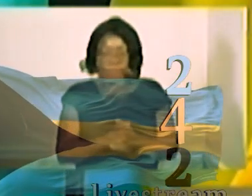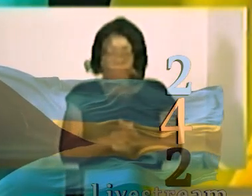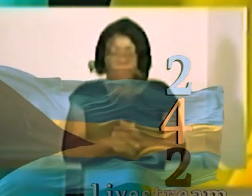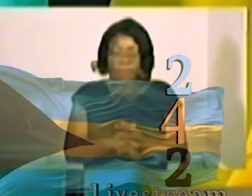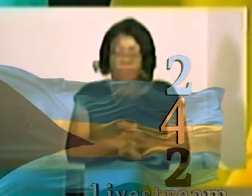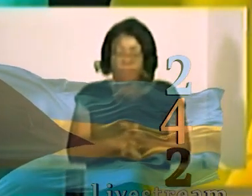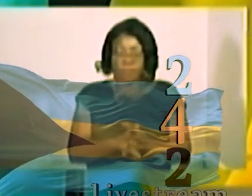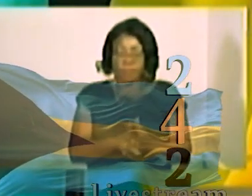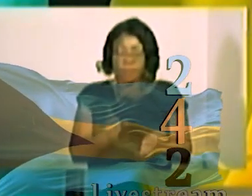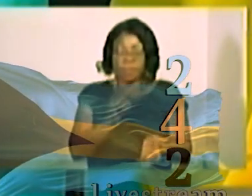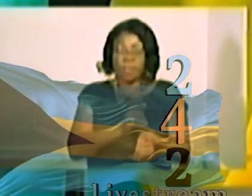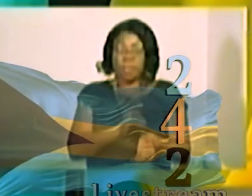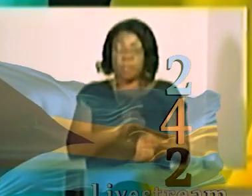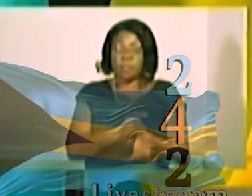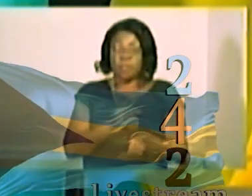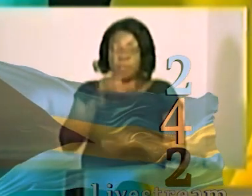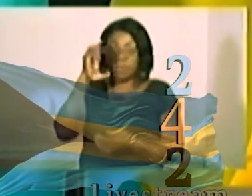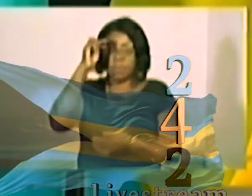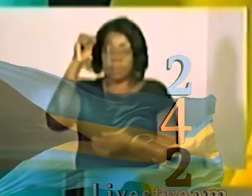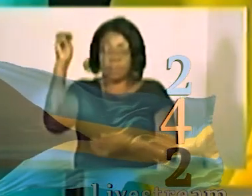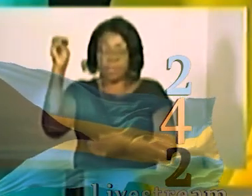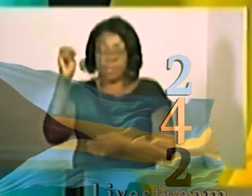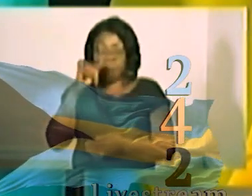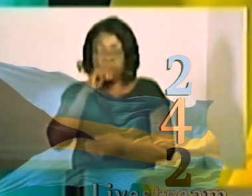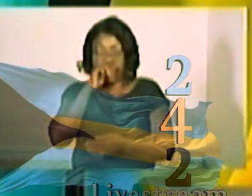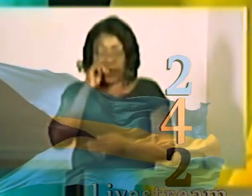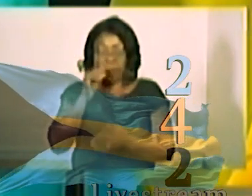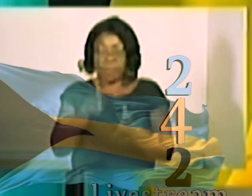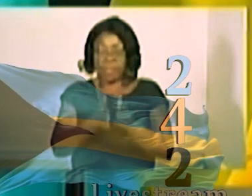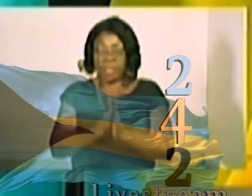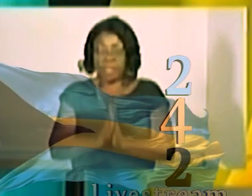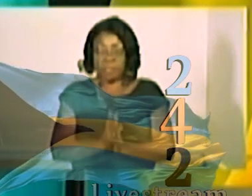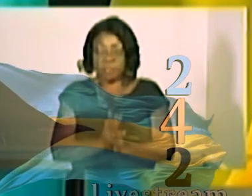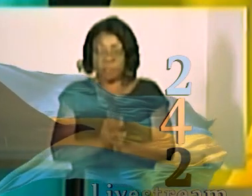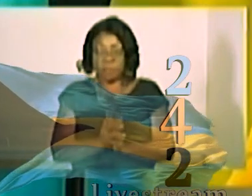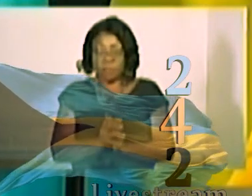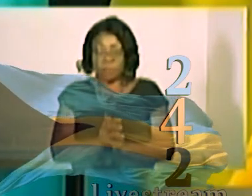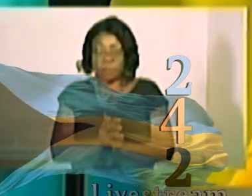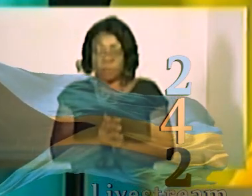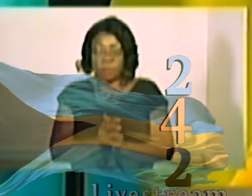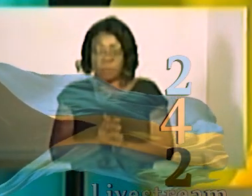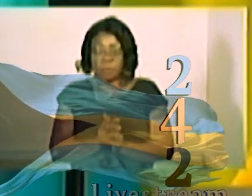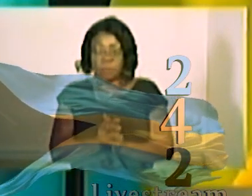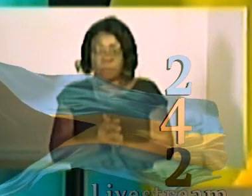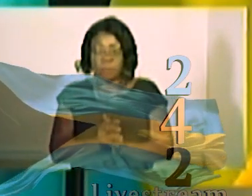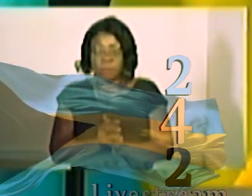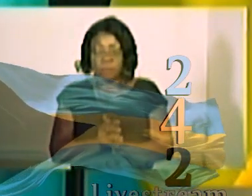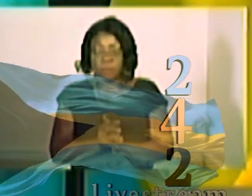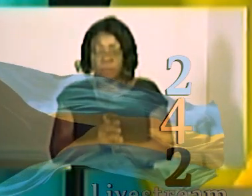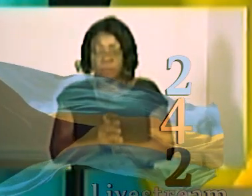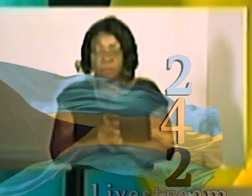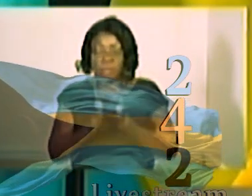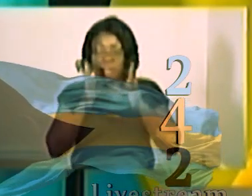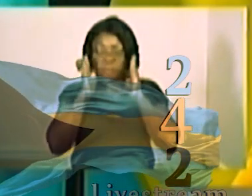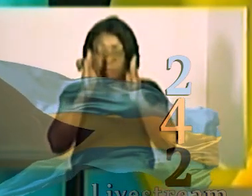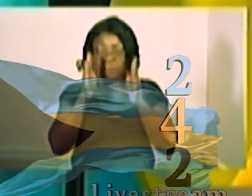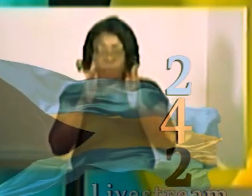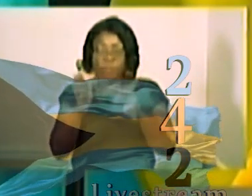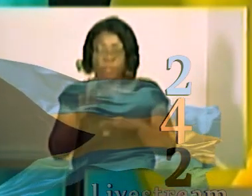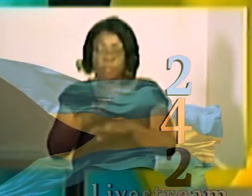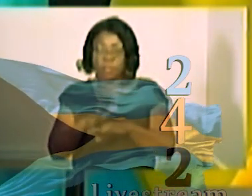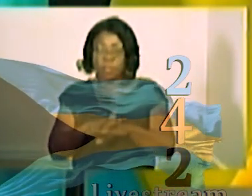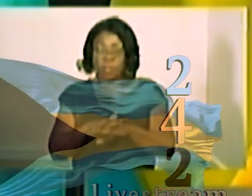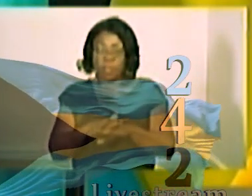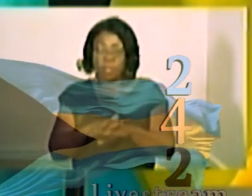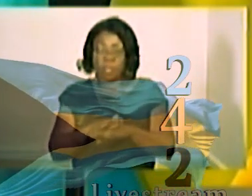Minnis, I wanted to ask you my question. I wanted to piggyback off of Jasper's question. I know you said we're focused on the